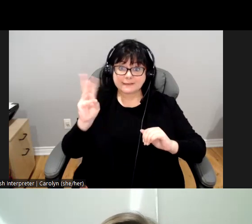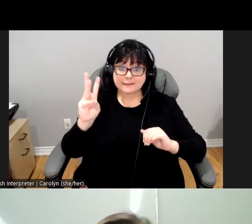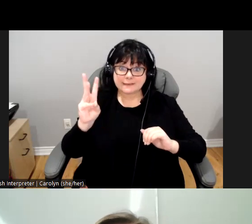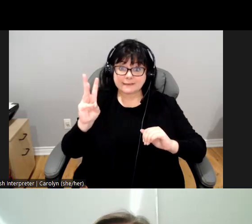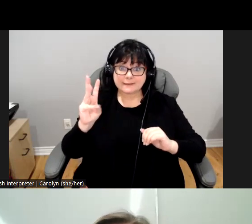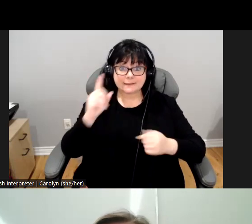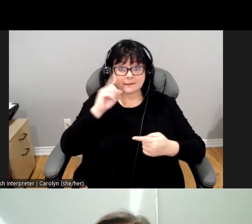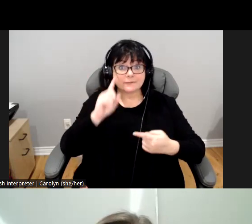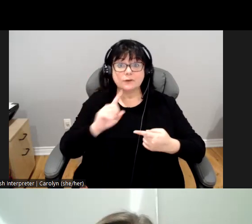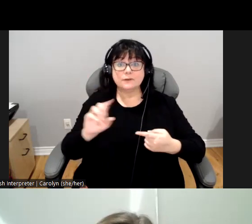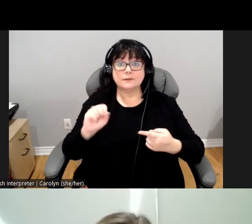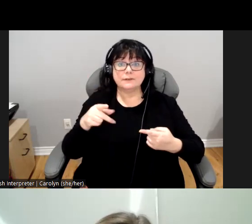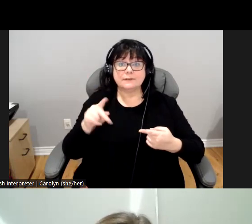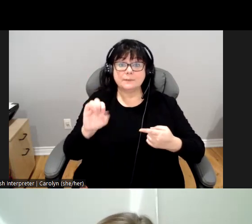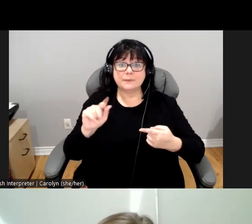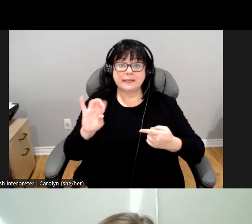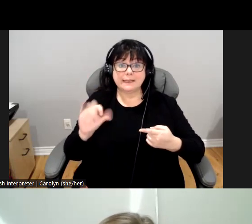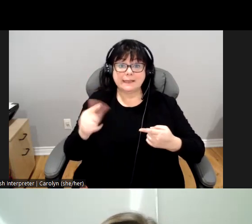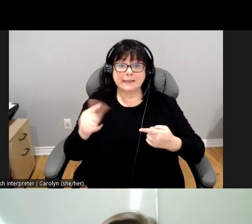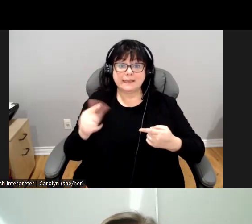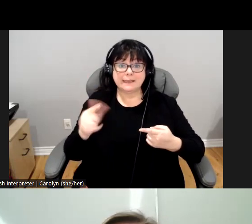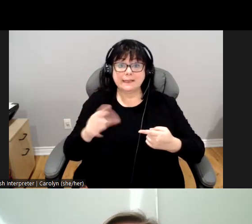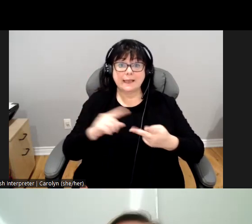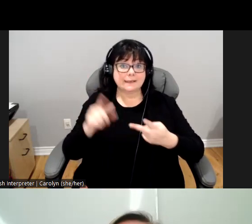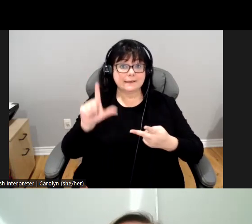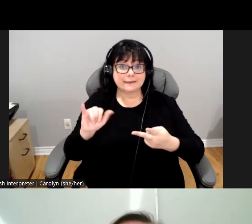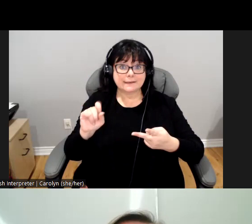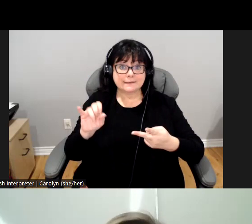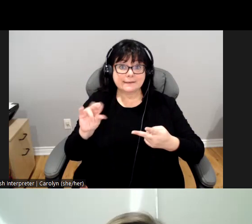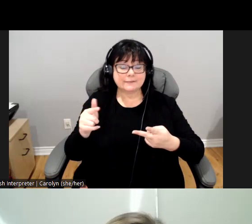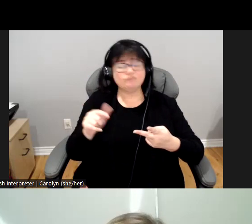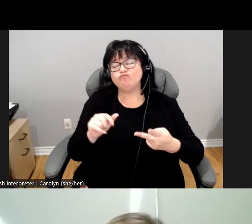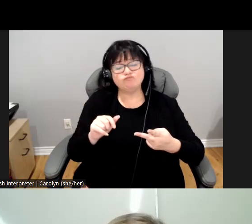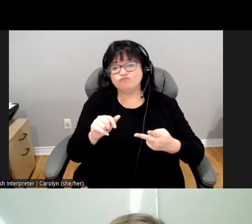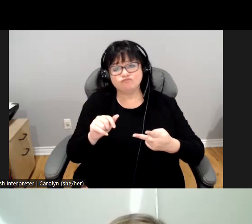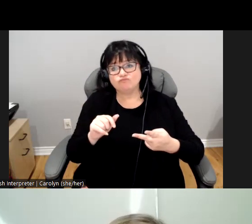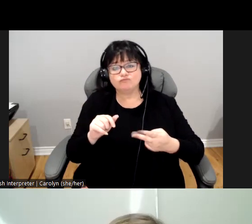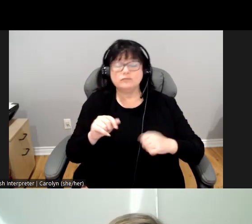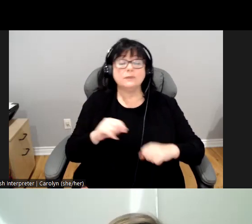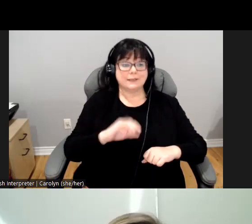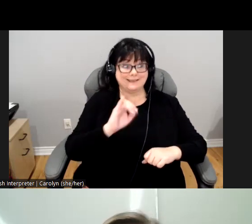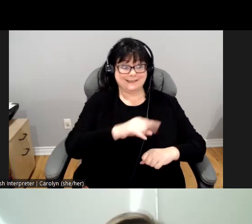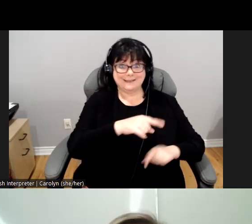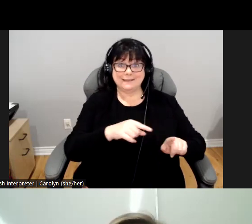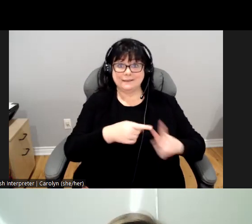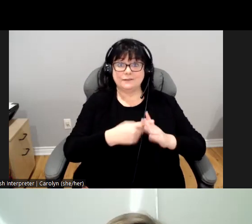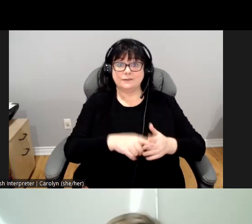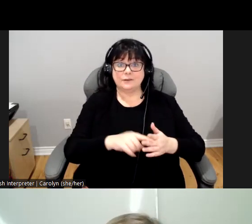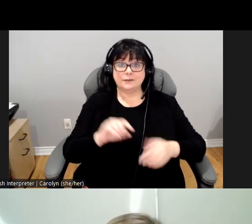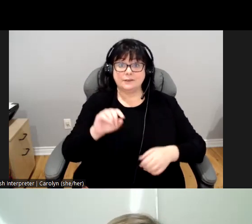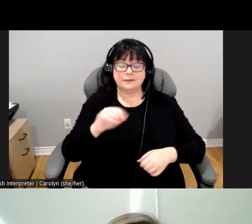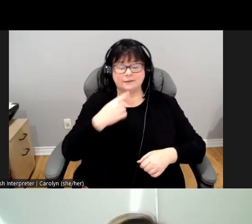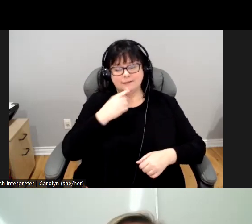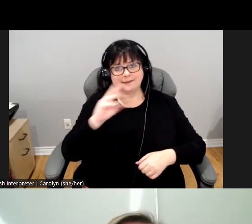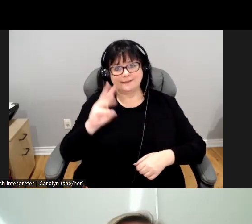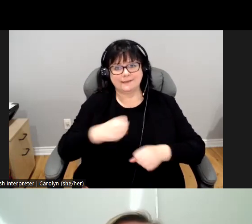And that's kind of how the project started. So as I said, we started it about 6 years ago, or I'm sorry, 3 years